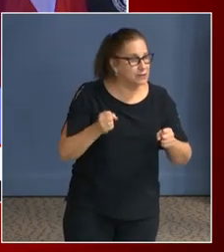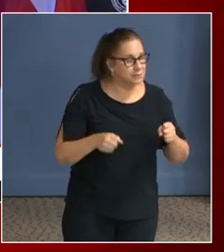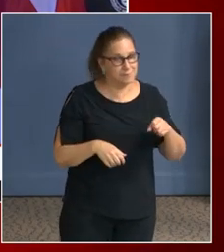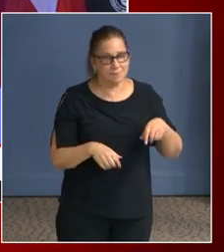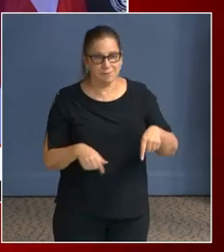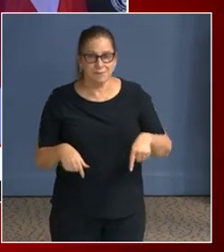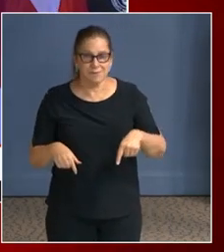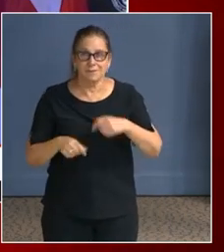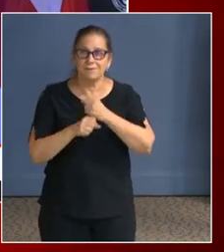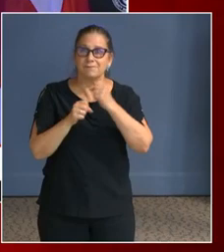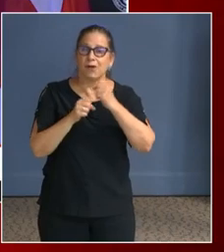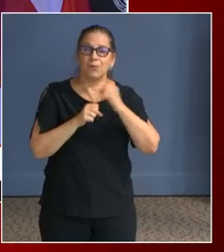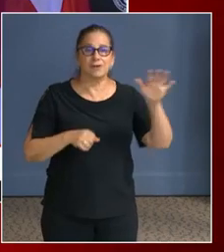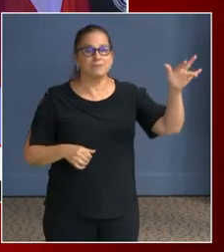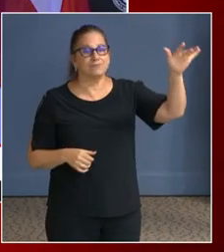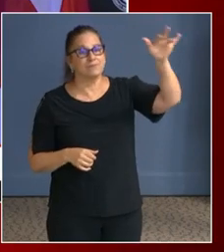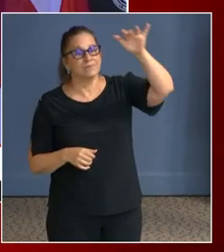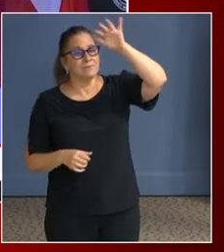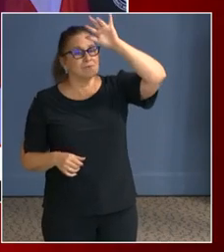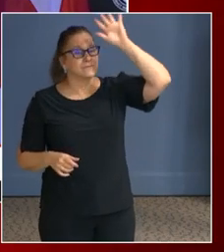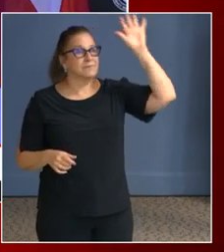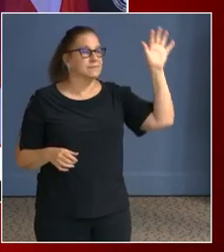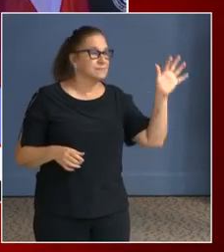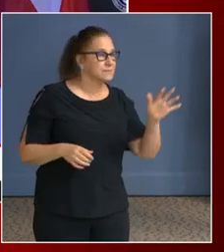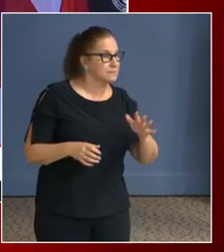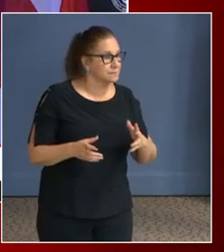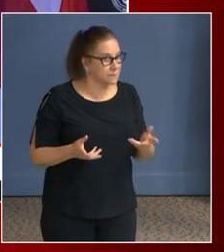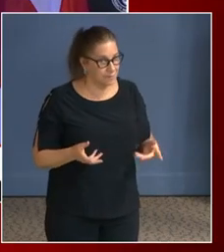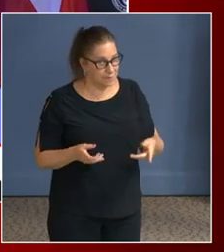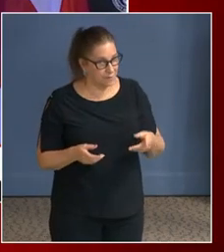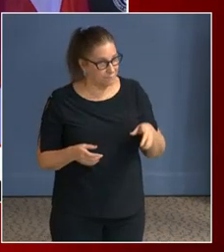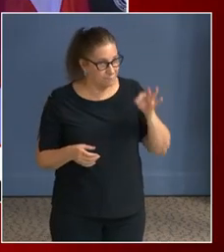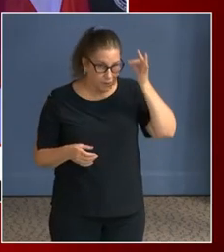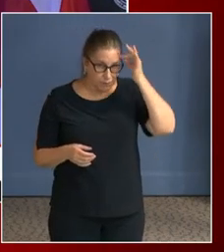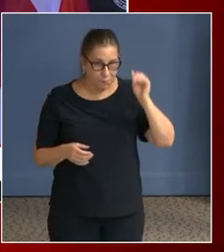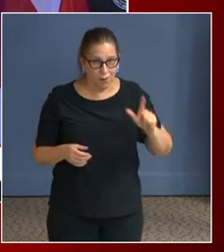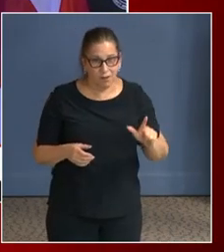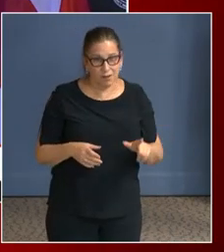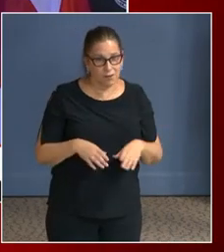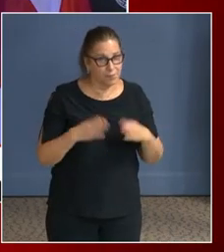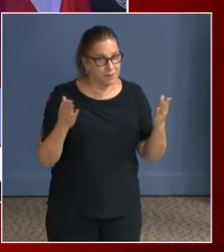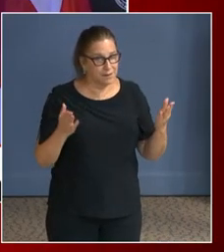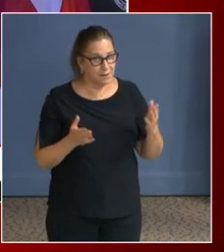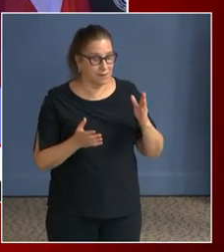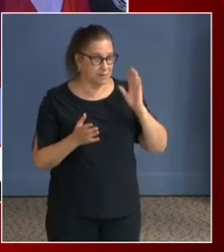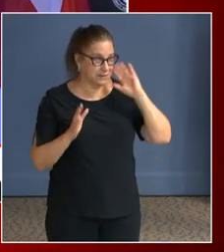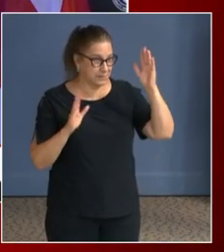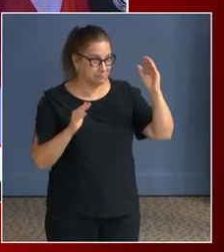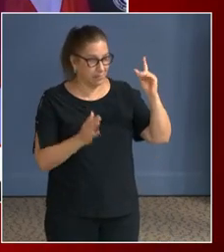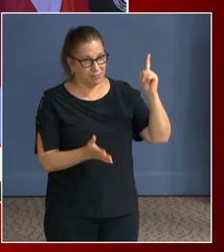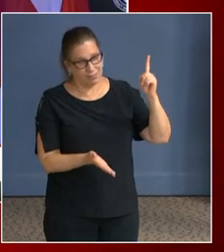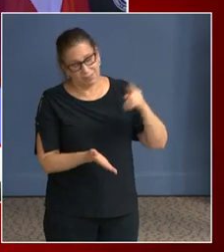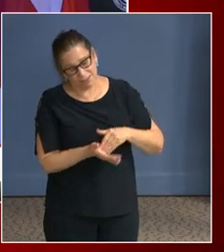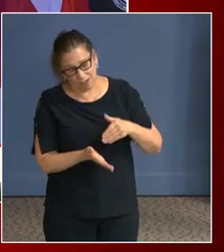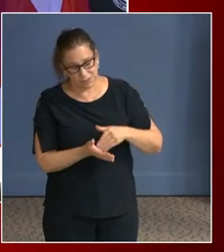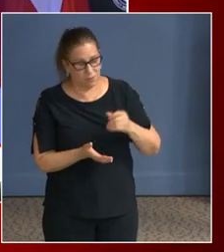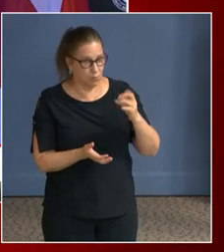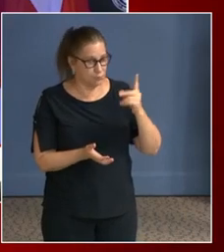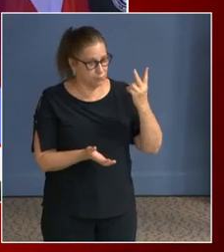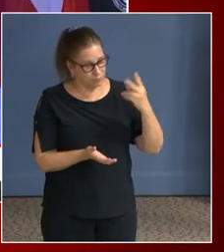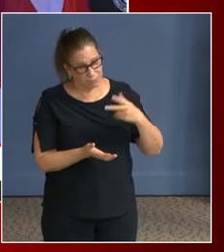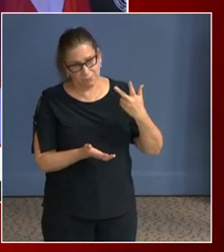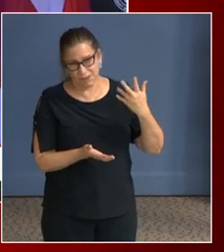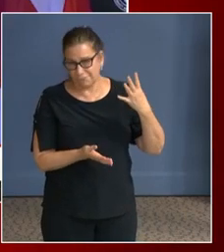built. The mall will be open. I mean, they're clearly planning on thousands of people coming down